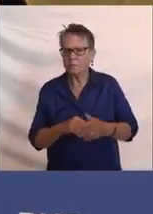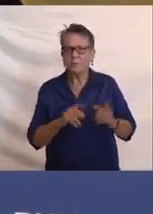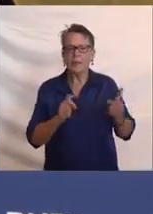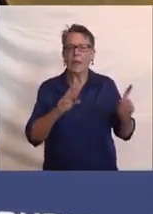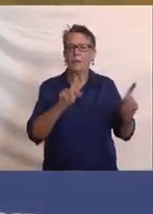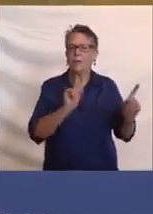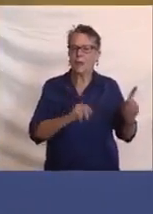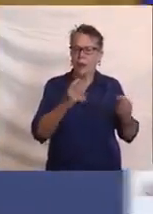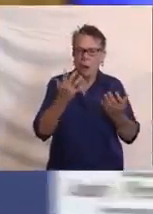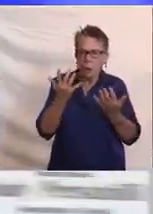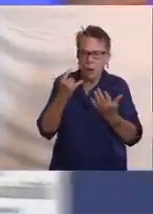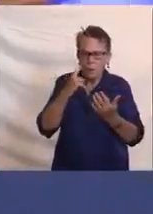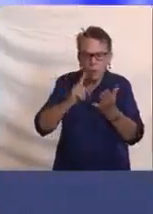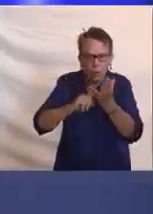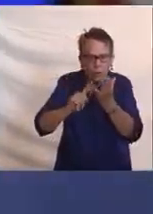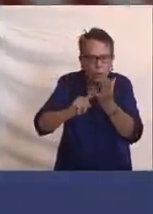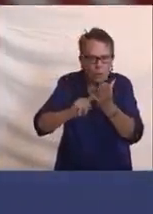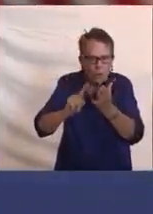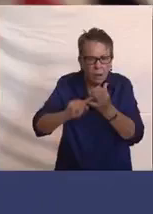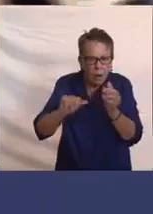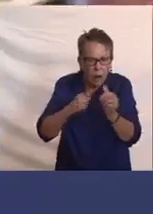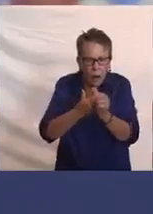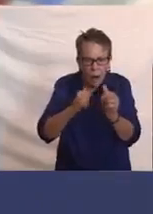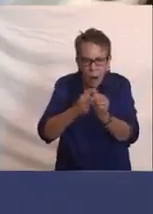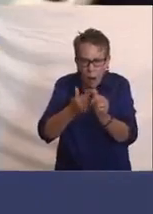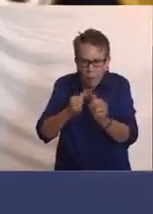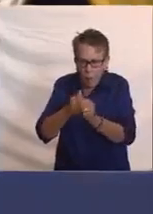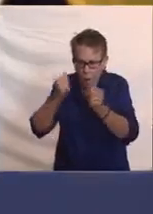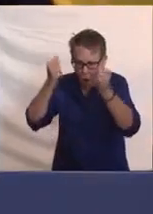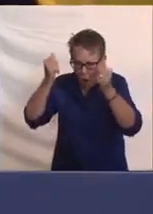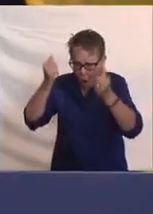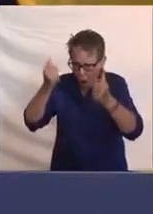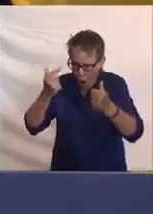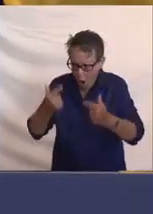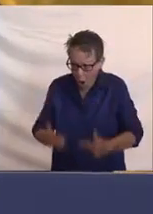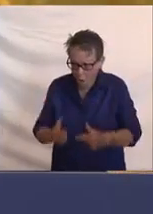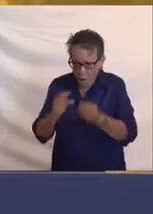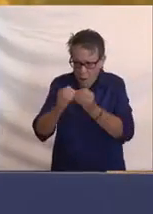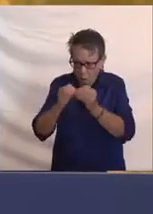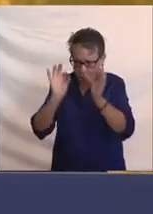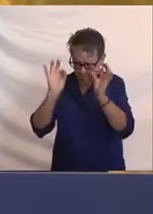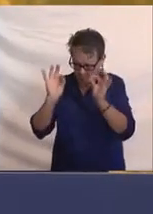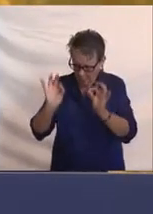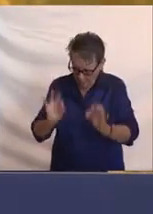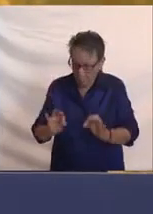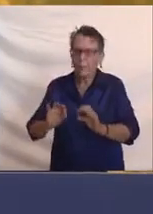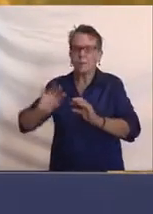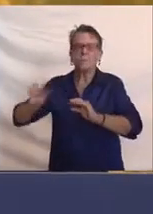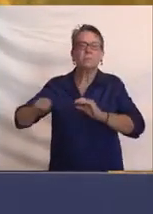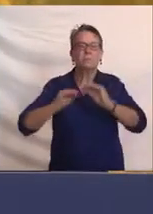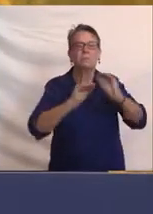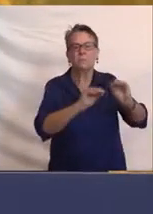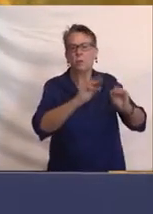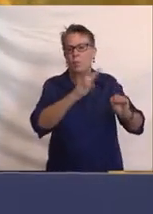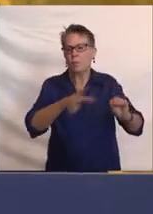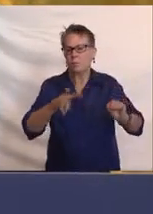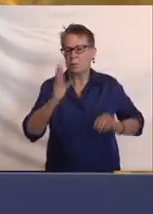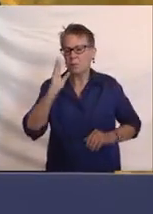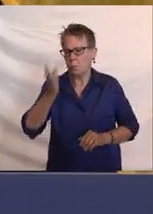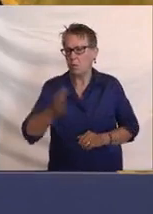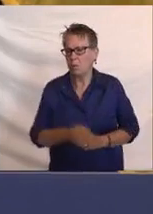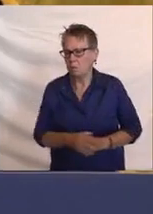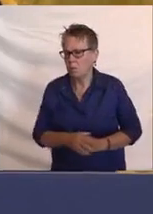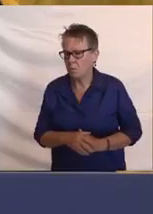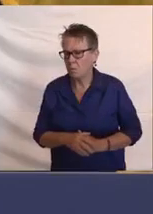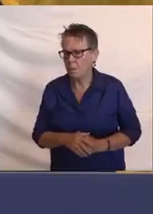As always, we want to make sure we get it right, and it'll be sooner than later. And I think it'll include the information that you'd want. I think we're going to probably